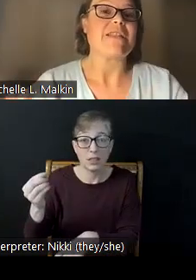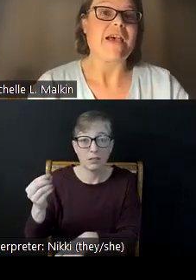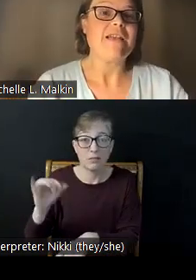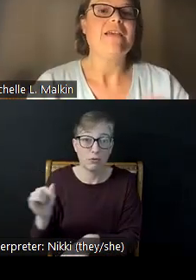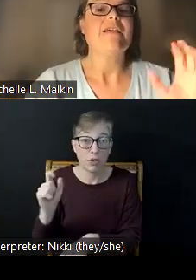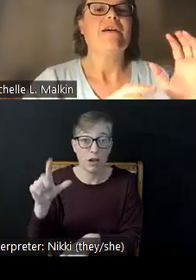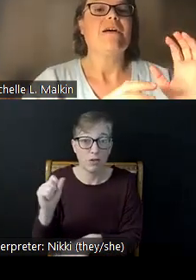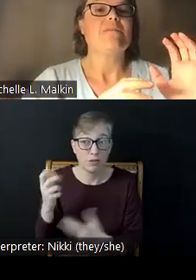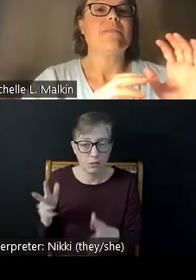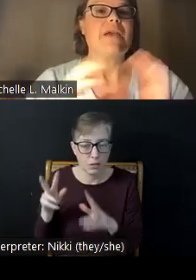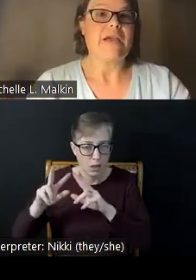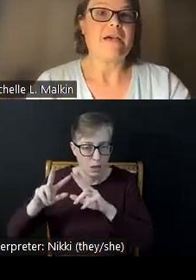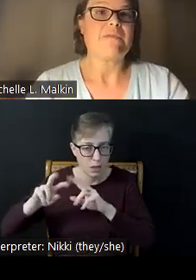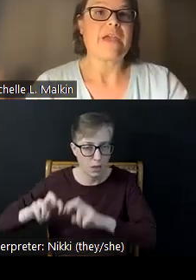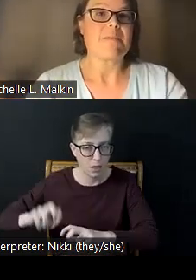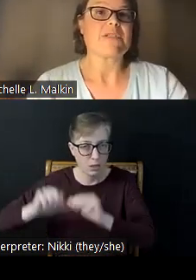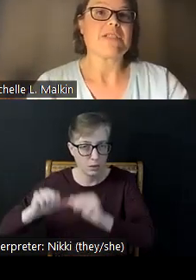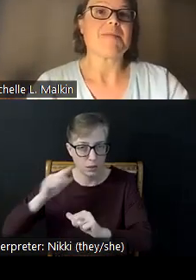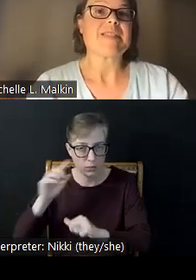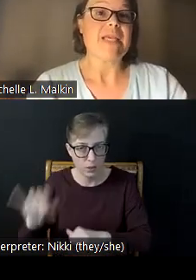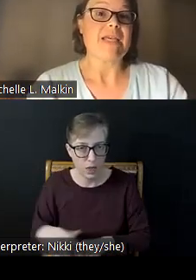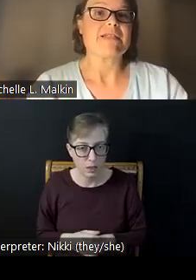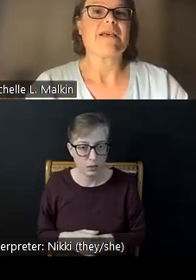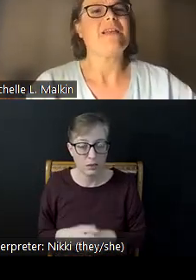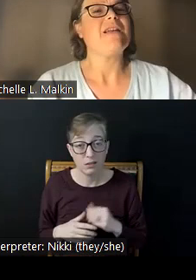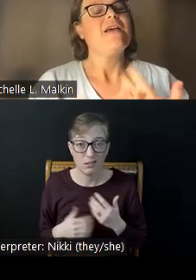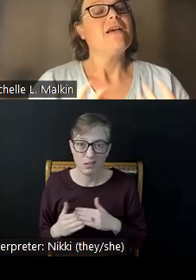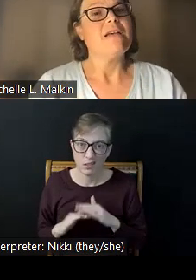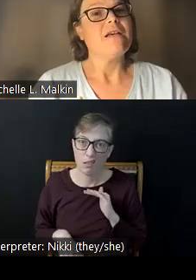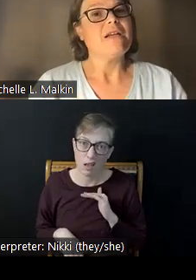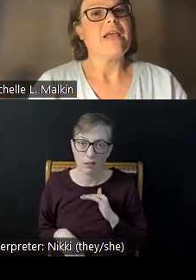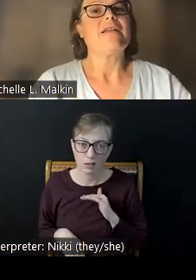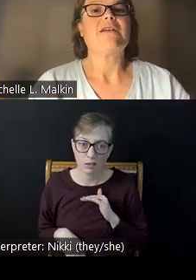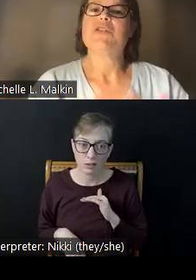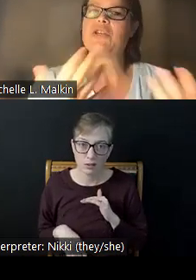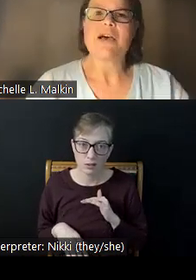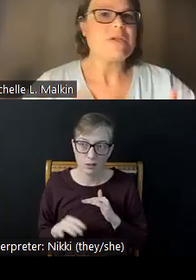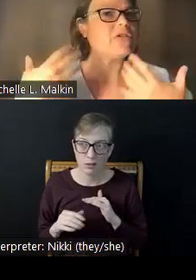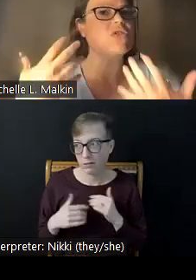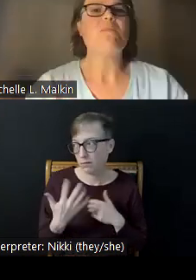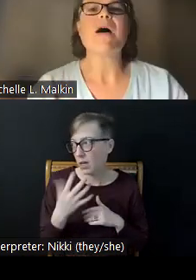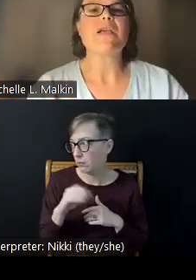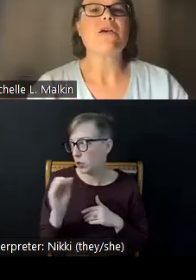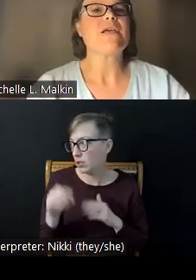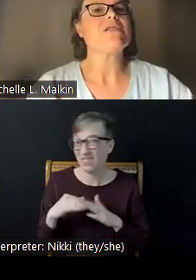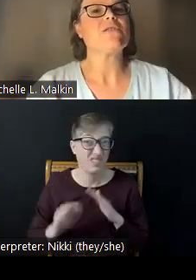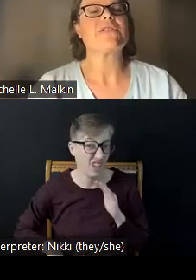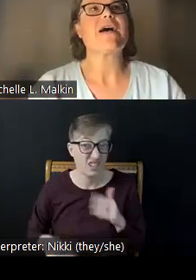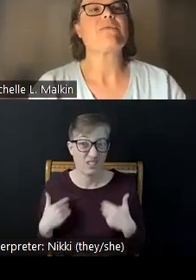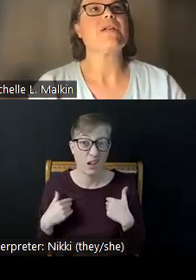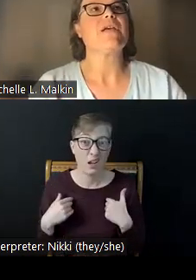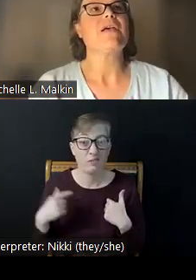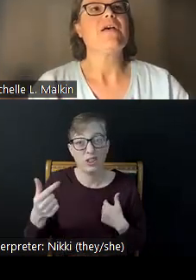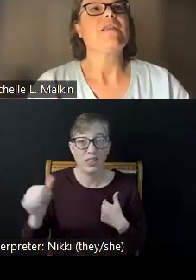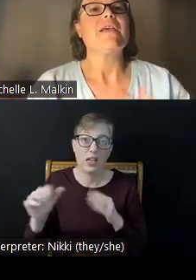less than that have Gamblers Anonymous meetings. And again, there's no money going in, so there's